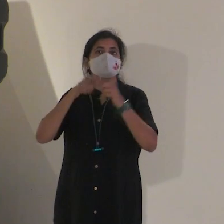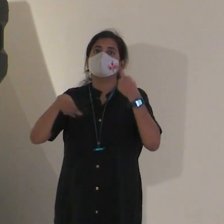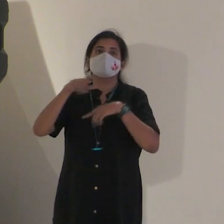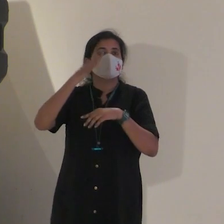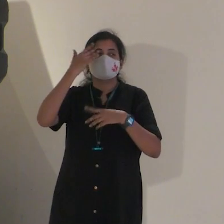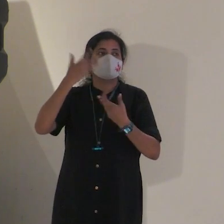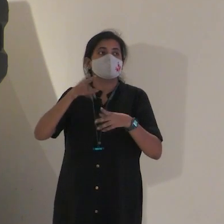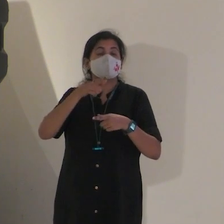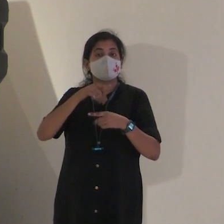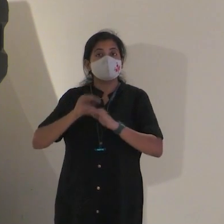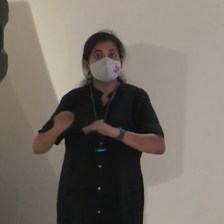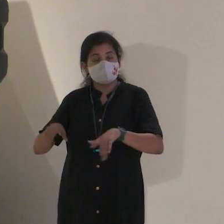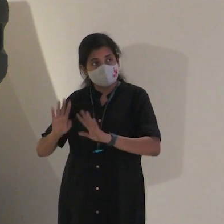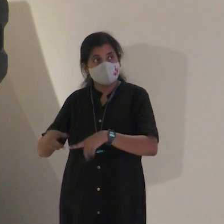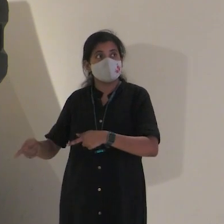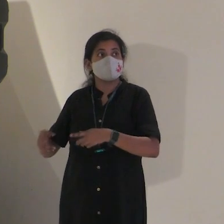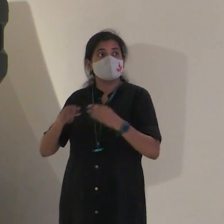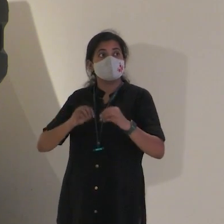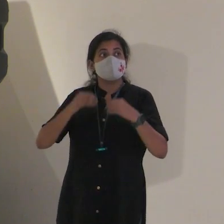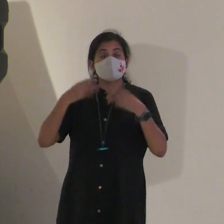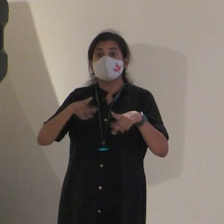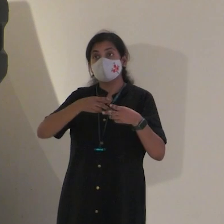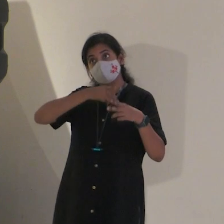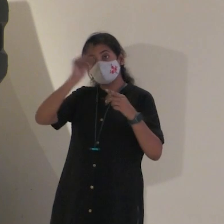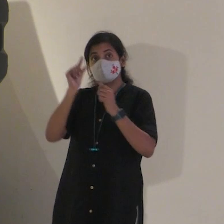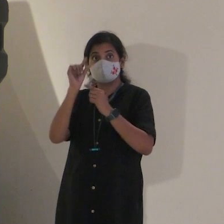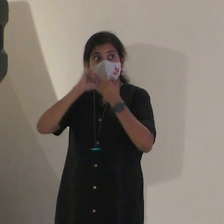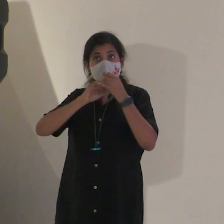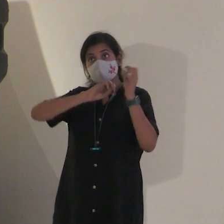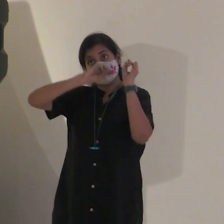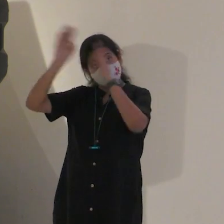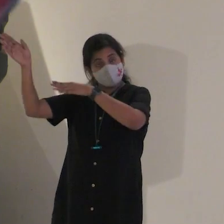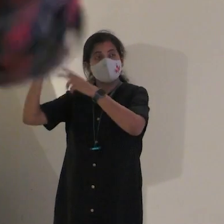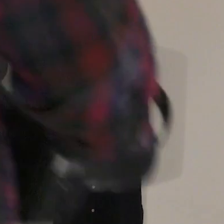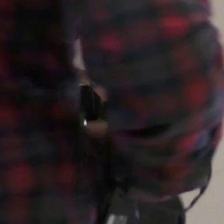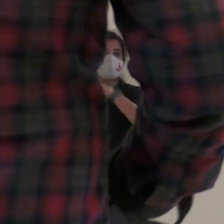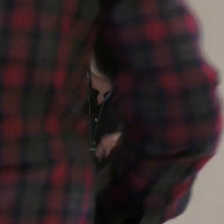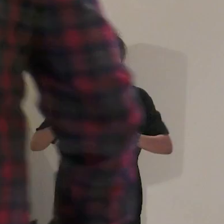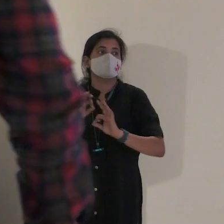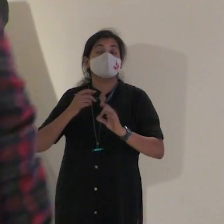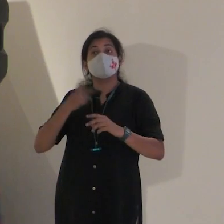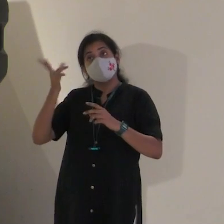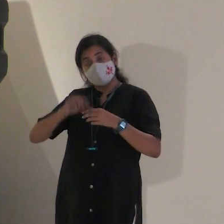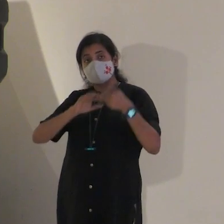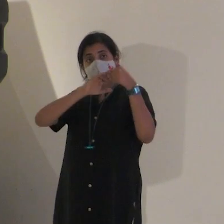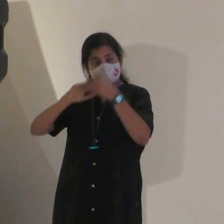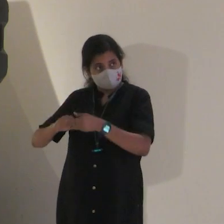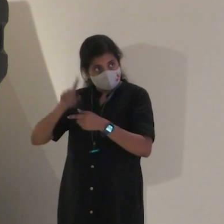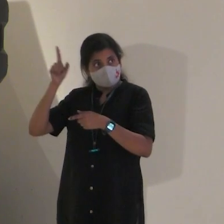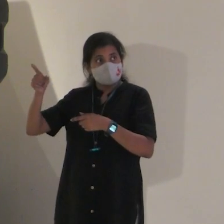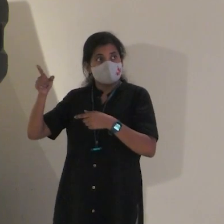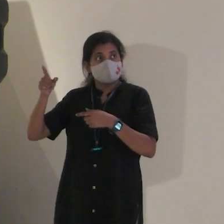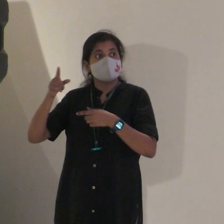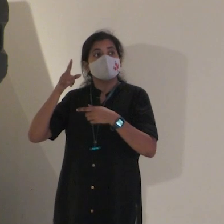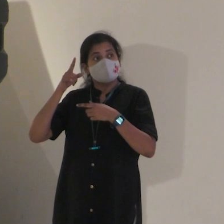in India and gone to US and never came back. She never remarried. She was always this loyal wife to